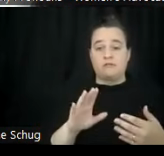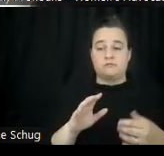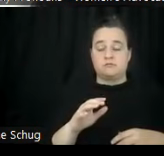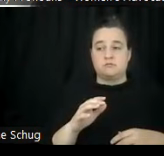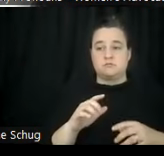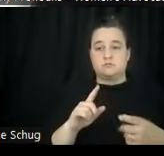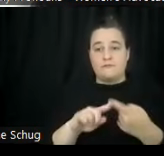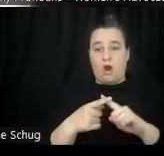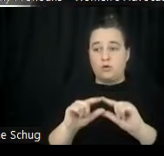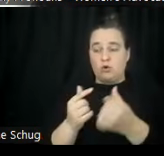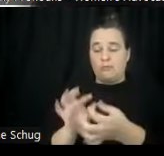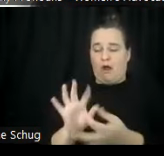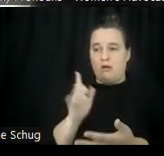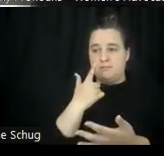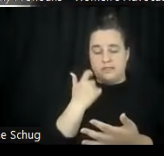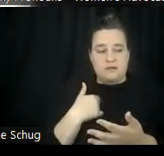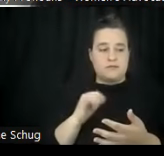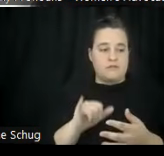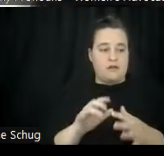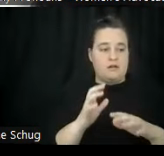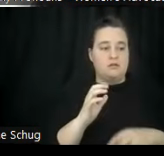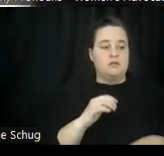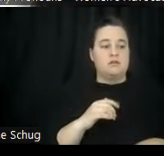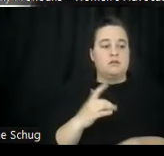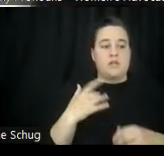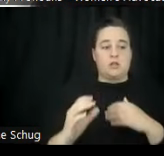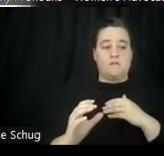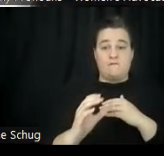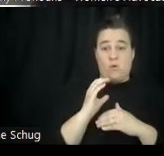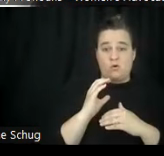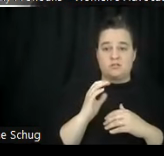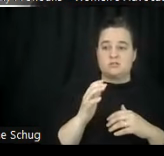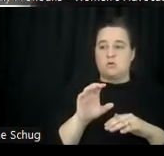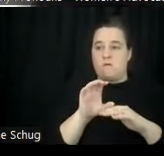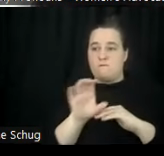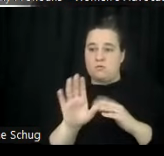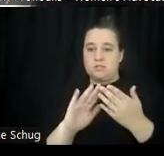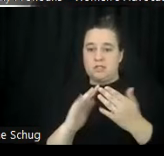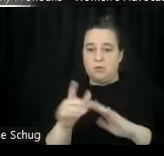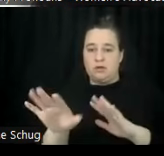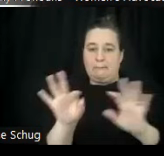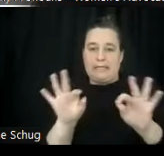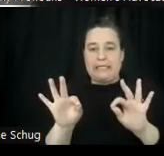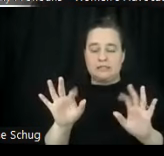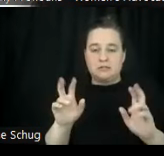community is real. It forces your, quote unquote, forces your community to pick sides.